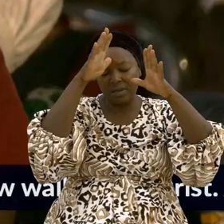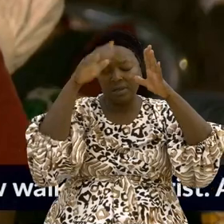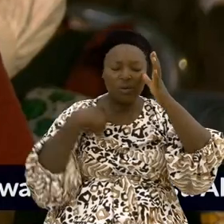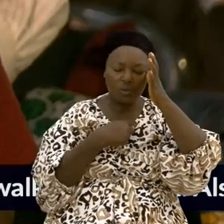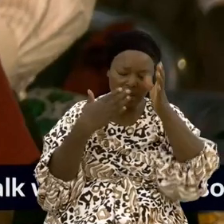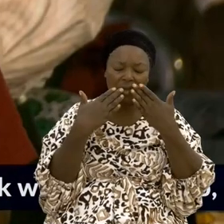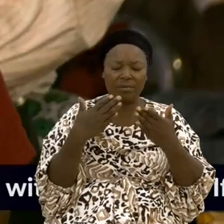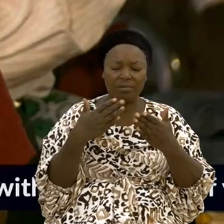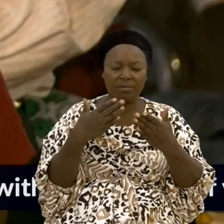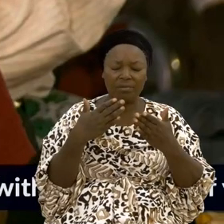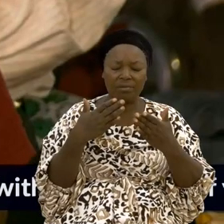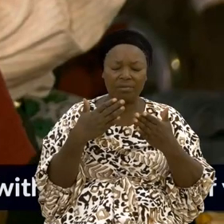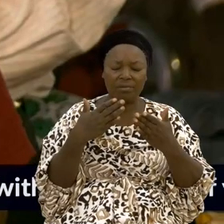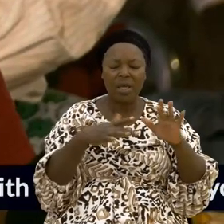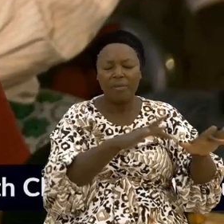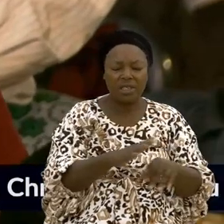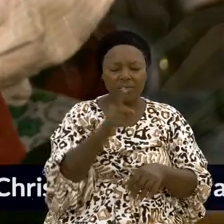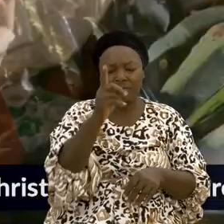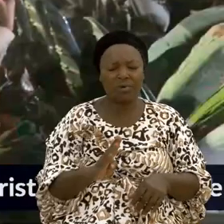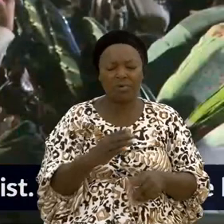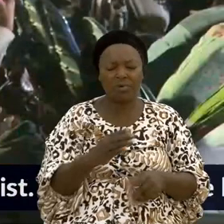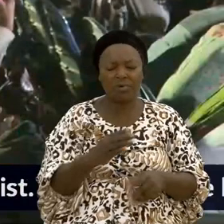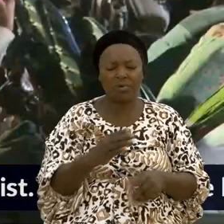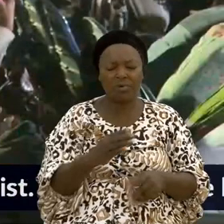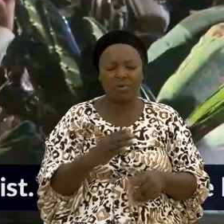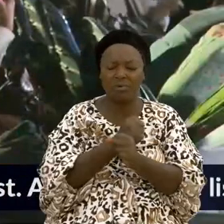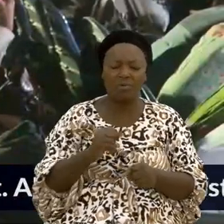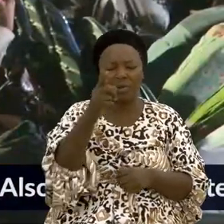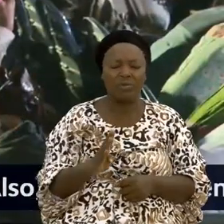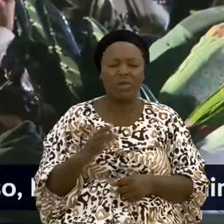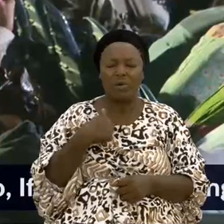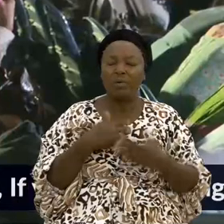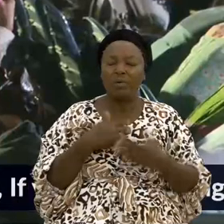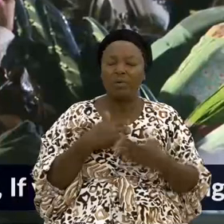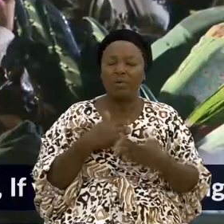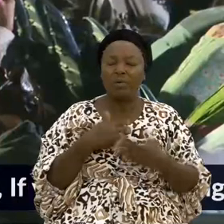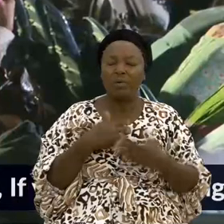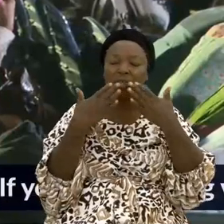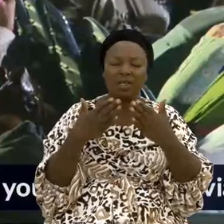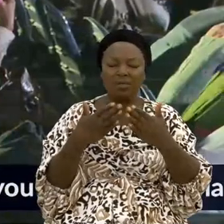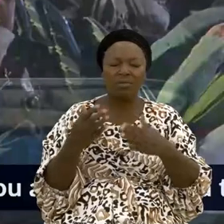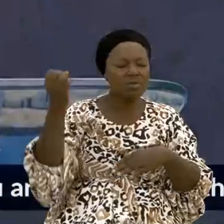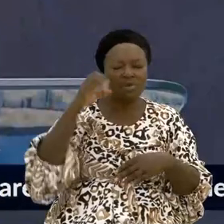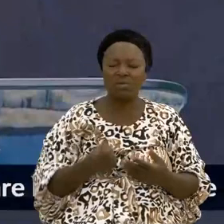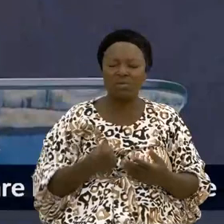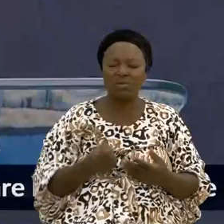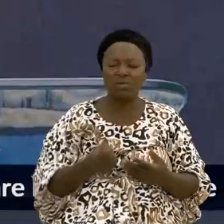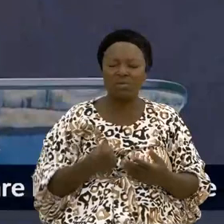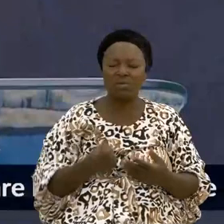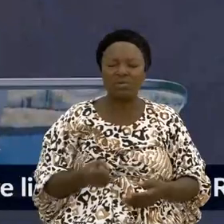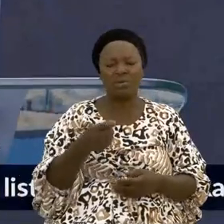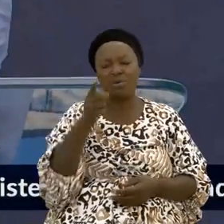you. Merciful God, loving God, we thank you. Gracious God, we thank